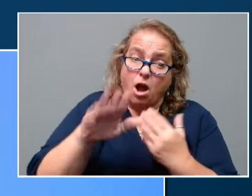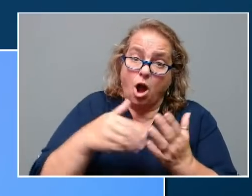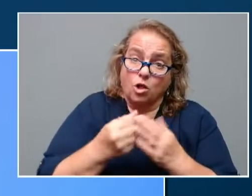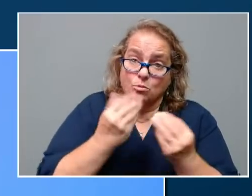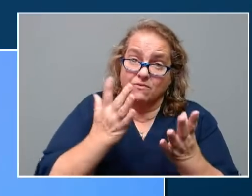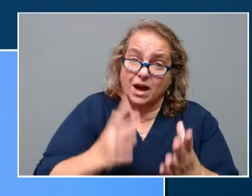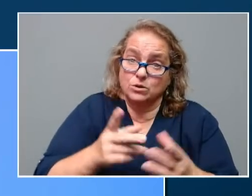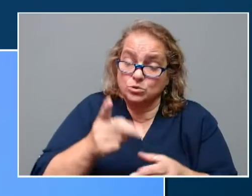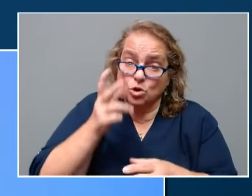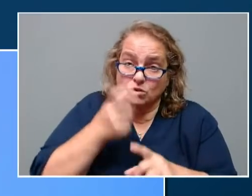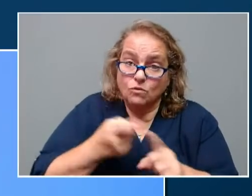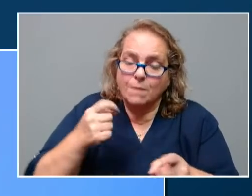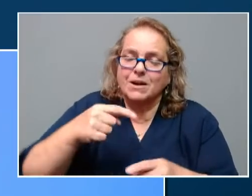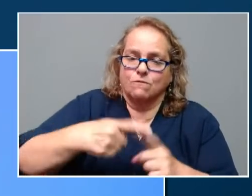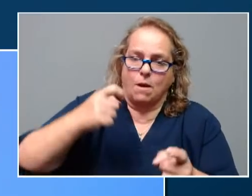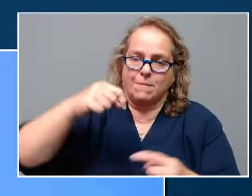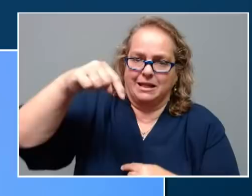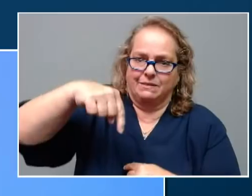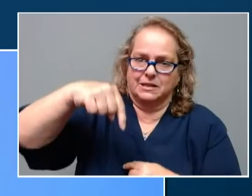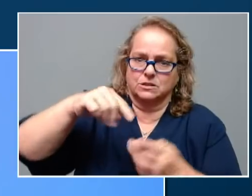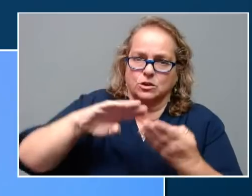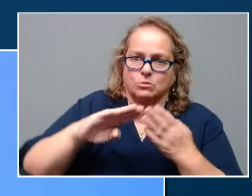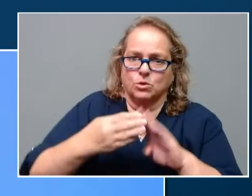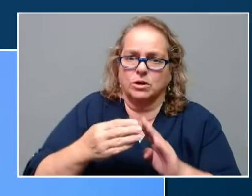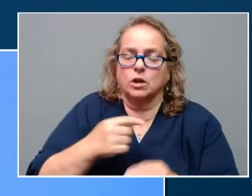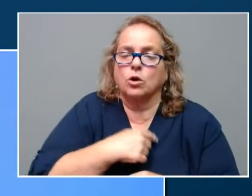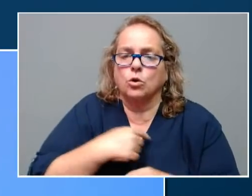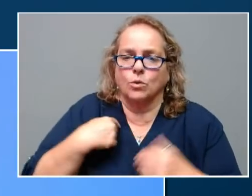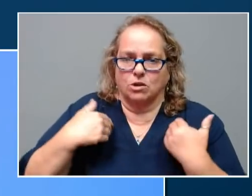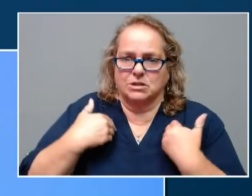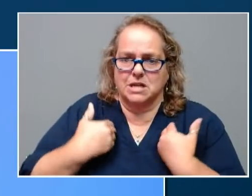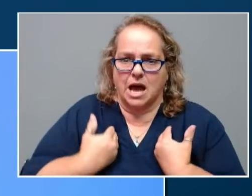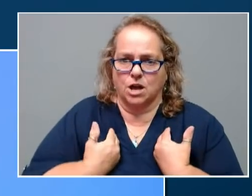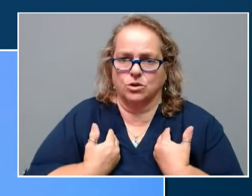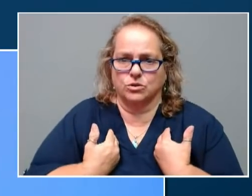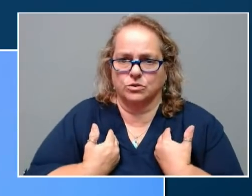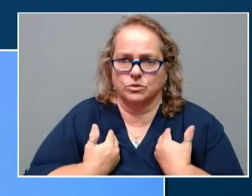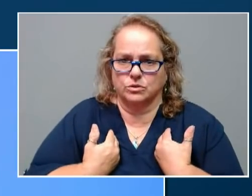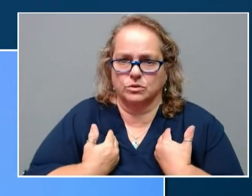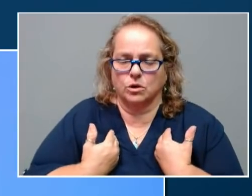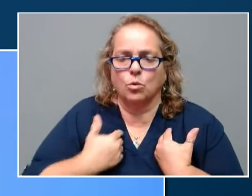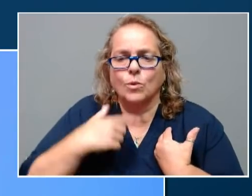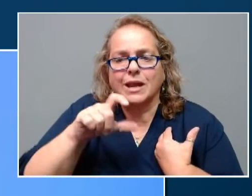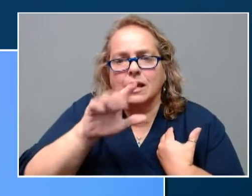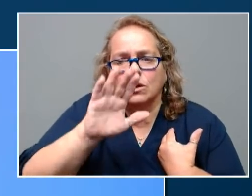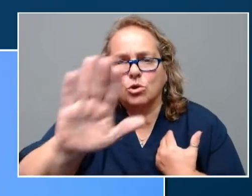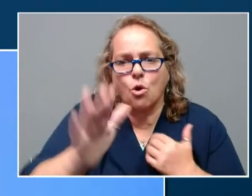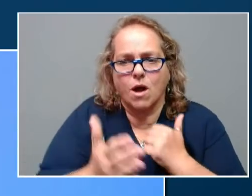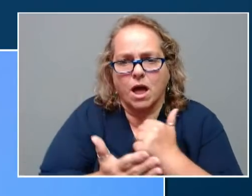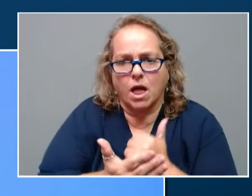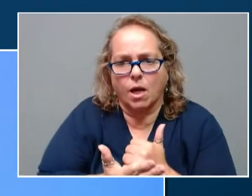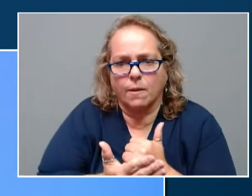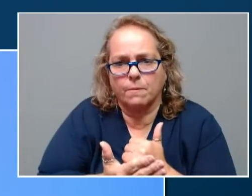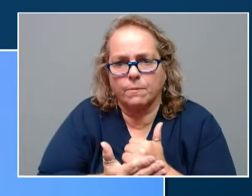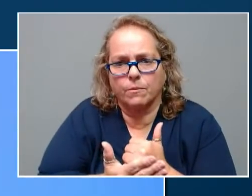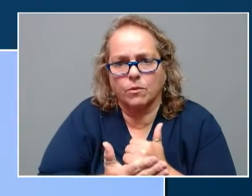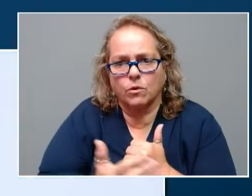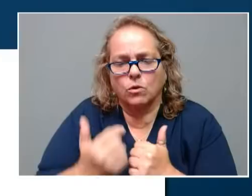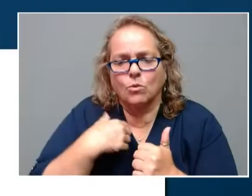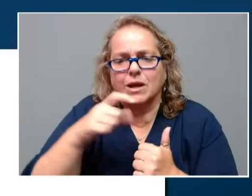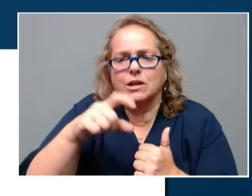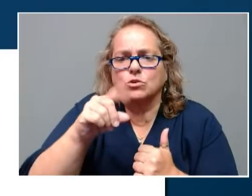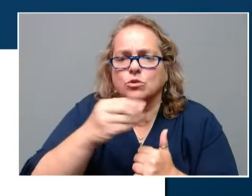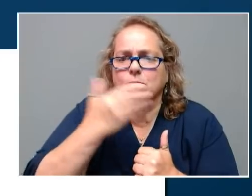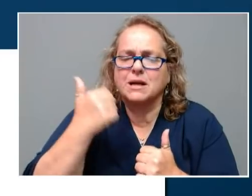community. We are tired. We need your help. We need to do what we do best as a community and come together. Please help